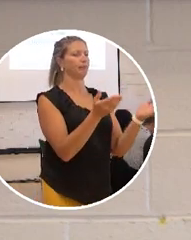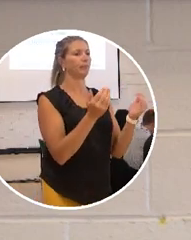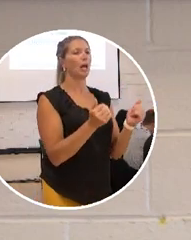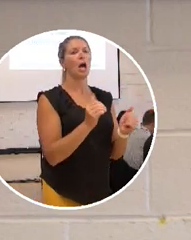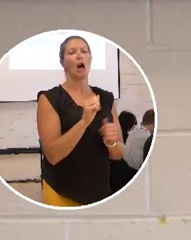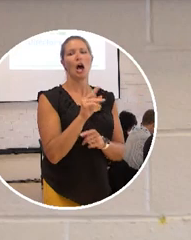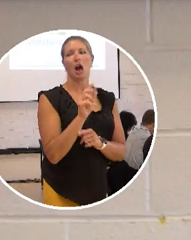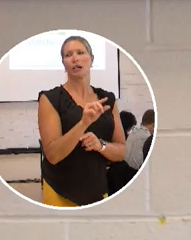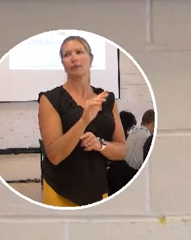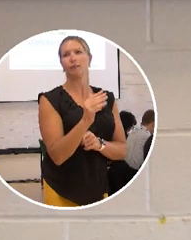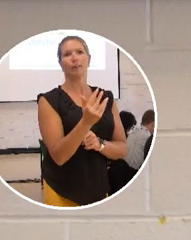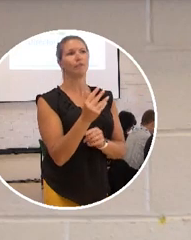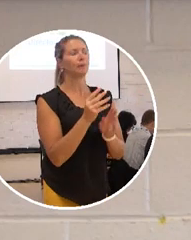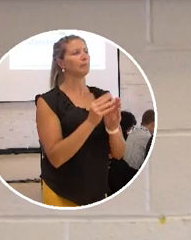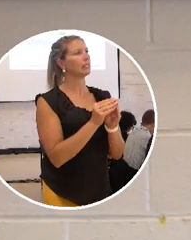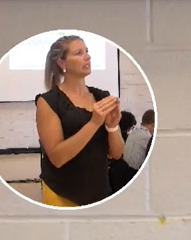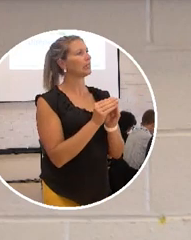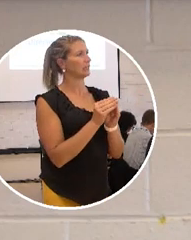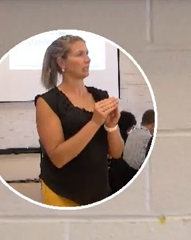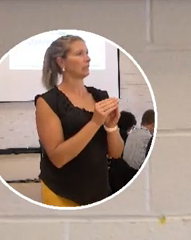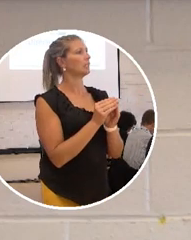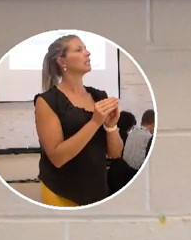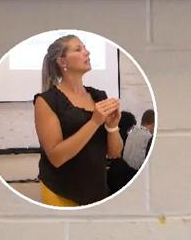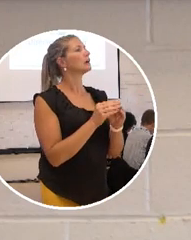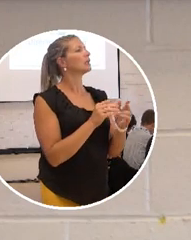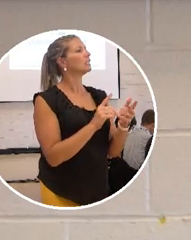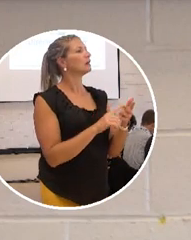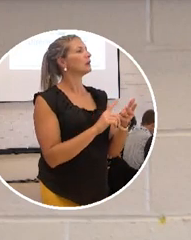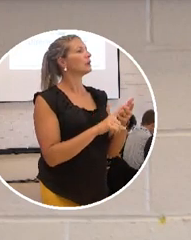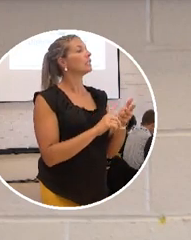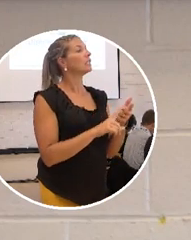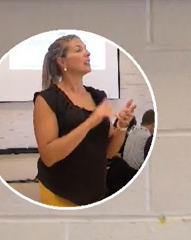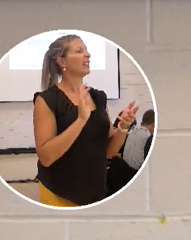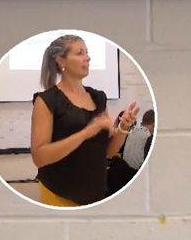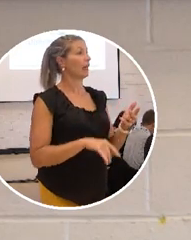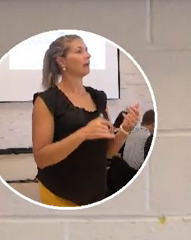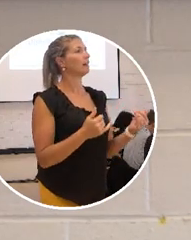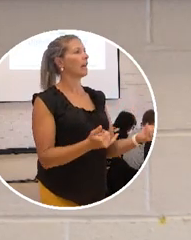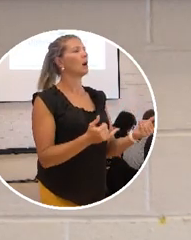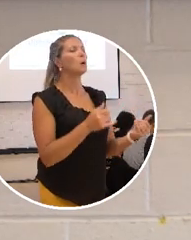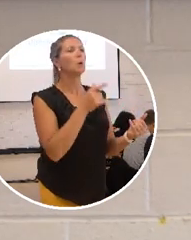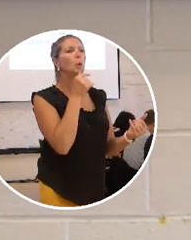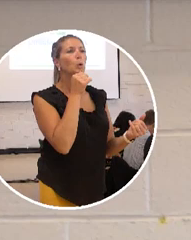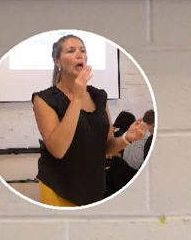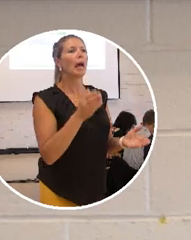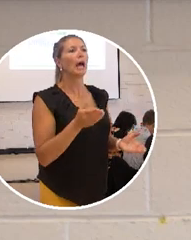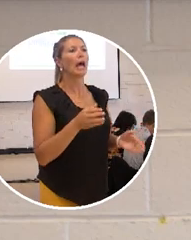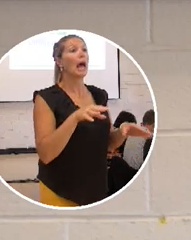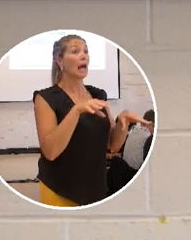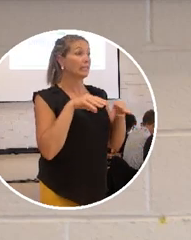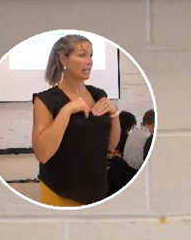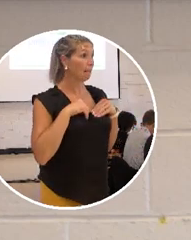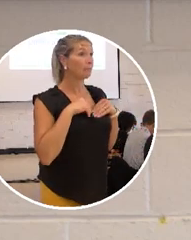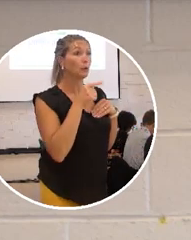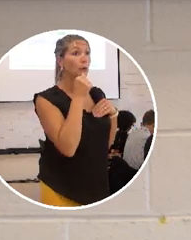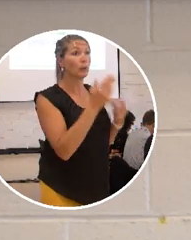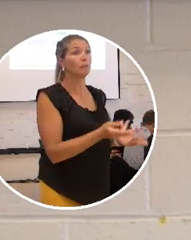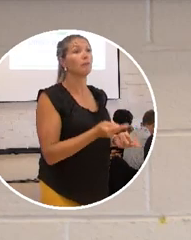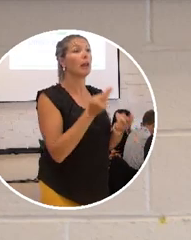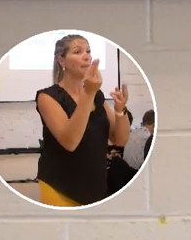meeting. Can I get a motion to accept those minutes? Moved by Trustee